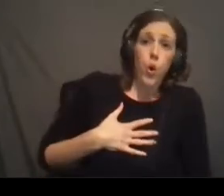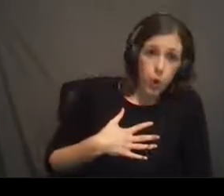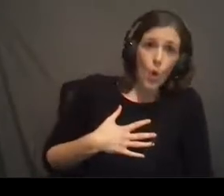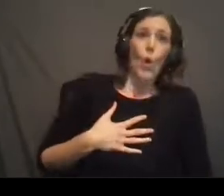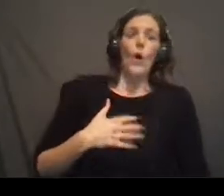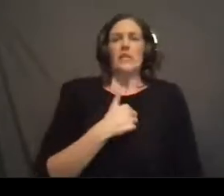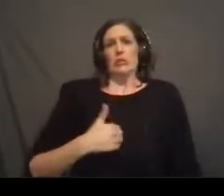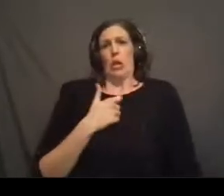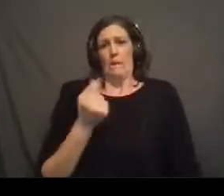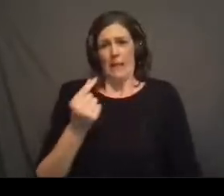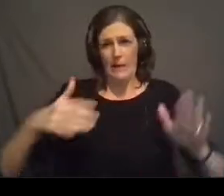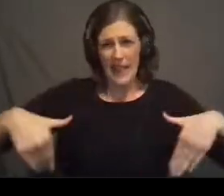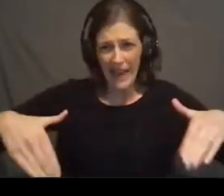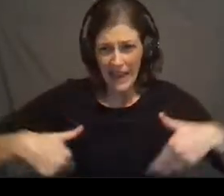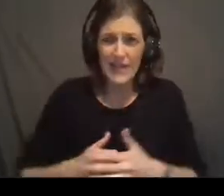Sorry I'm a little late.